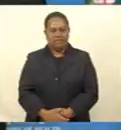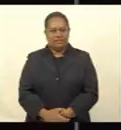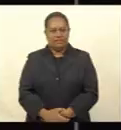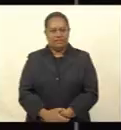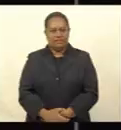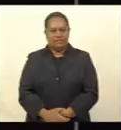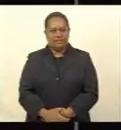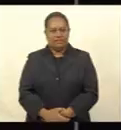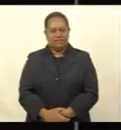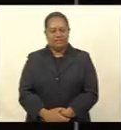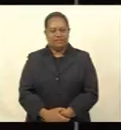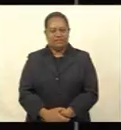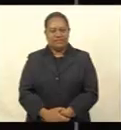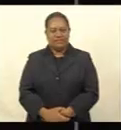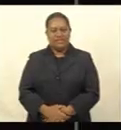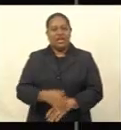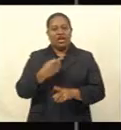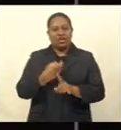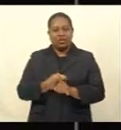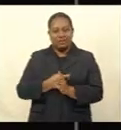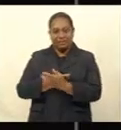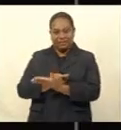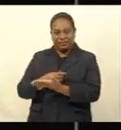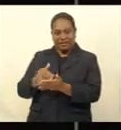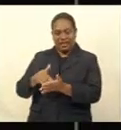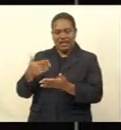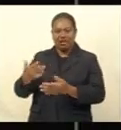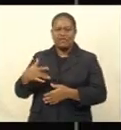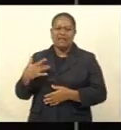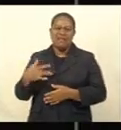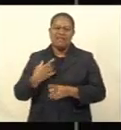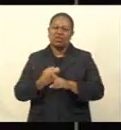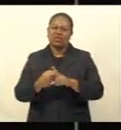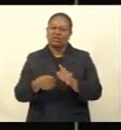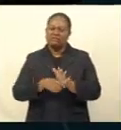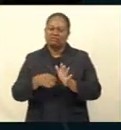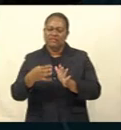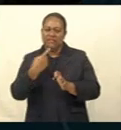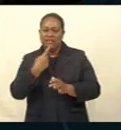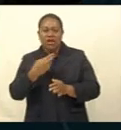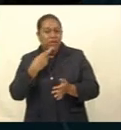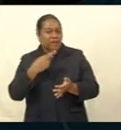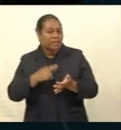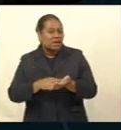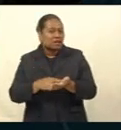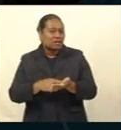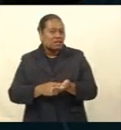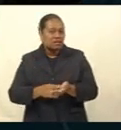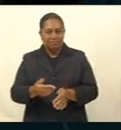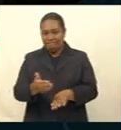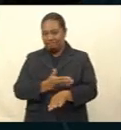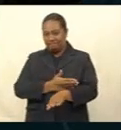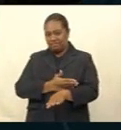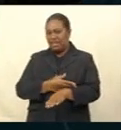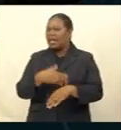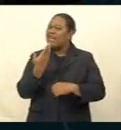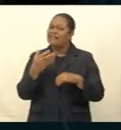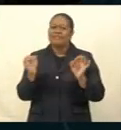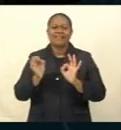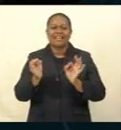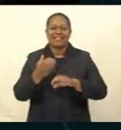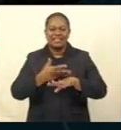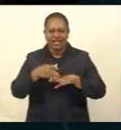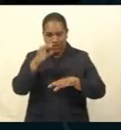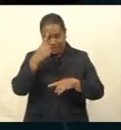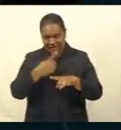158. Kritika Kumar joins us live now. Kritika, as reported earlier, while there are no new cases